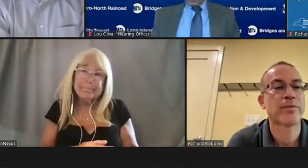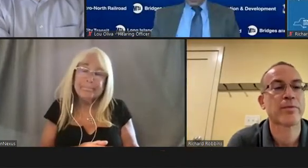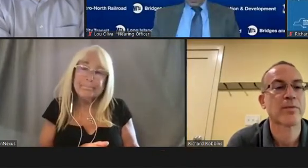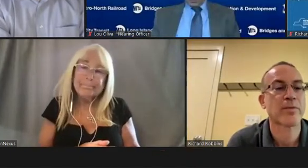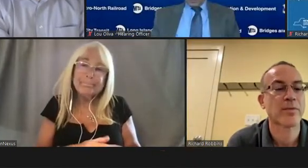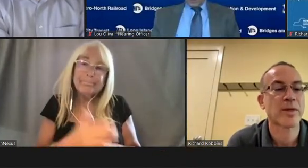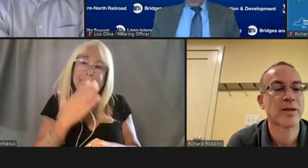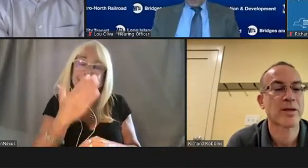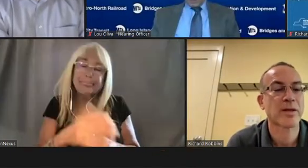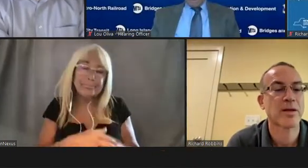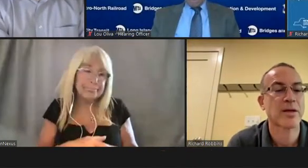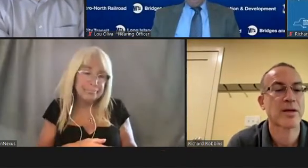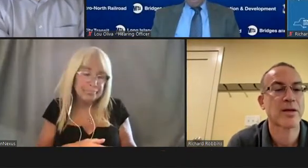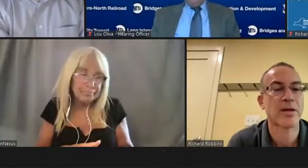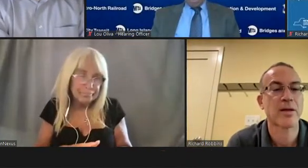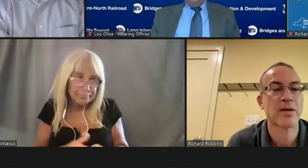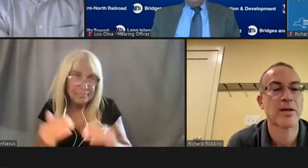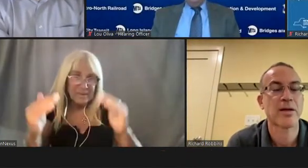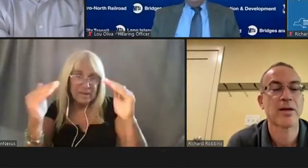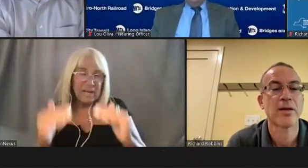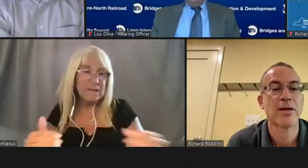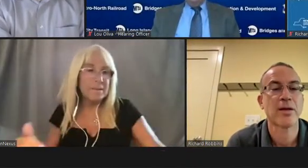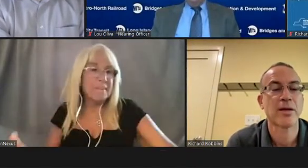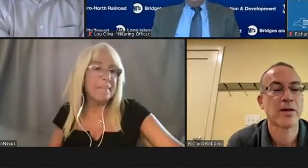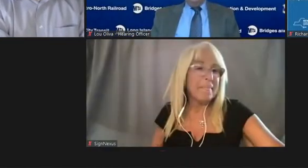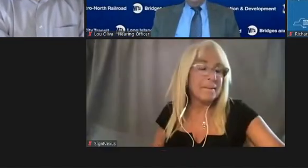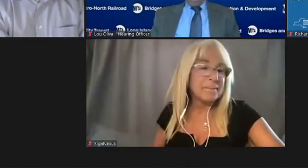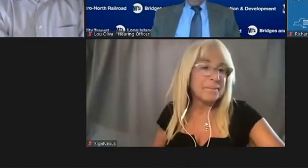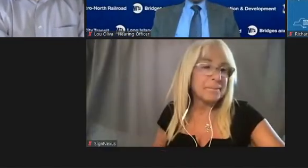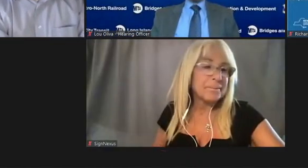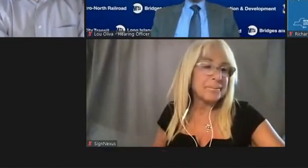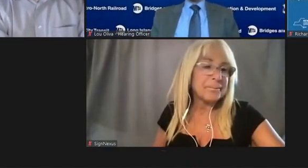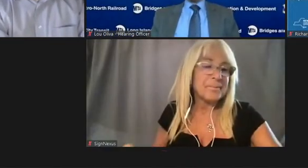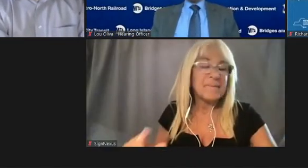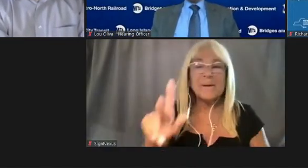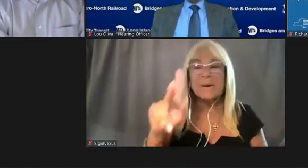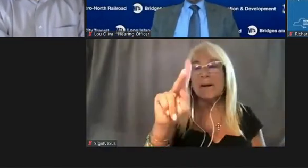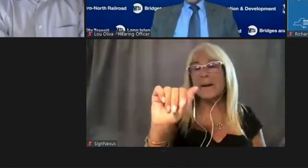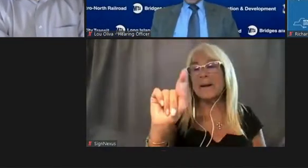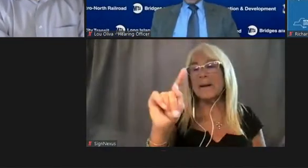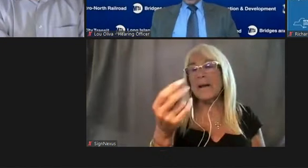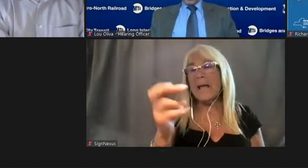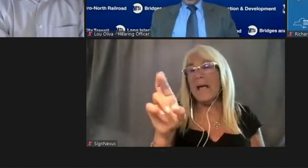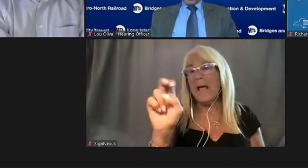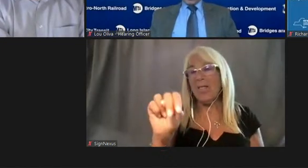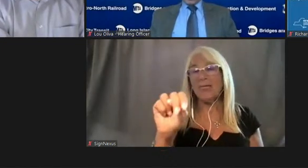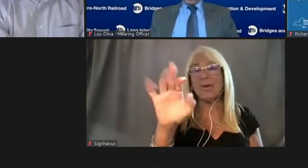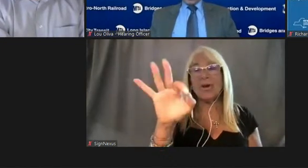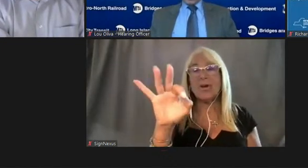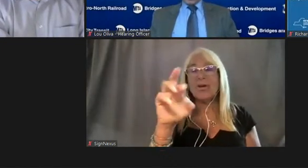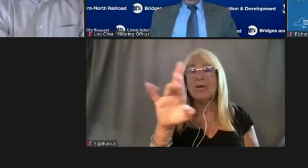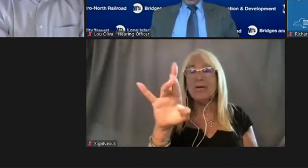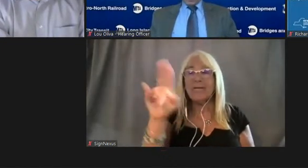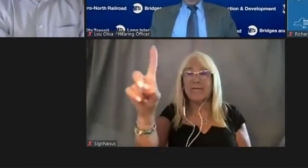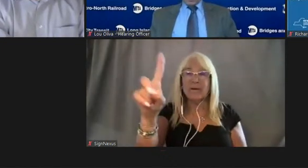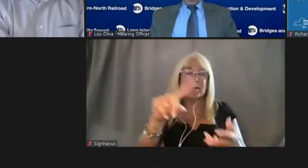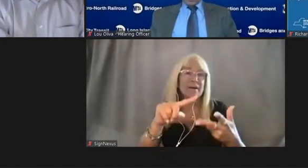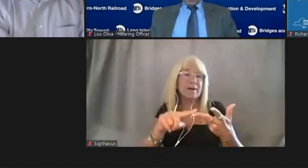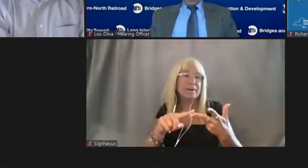thank you our next speaker is Catherine freed followed by